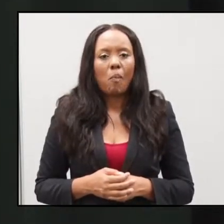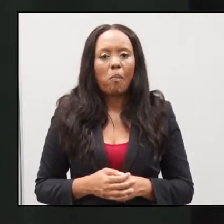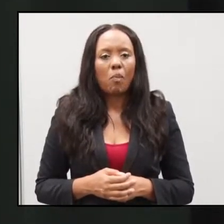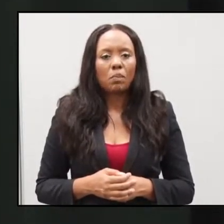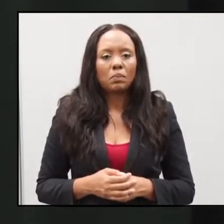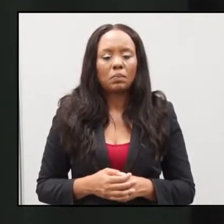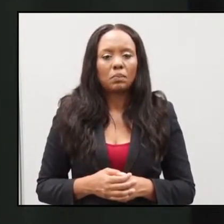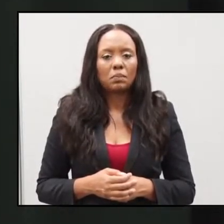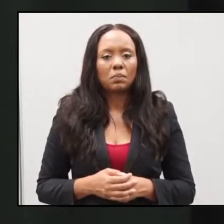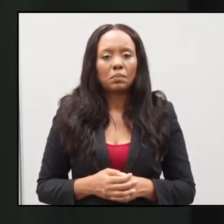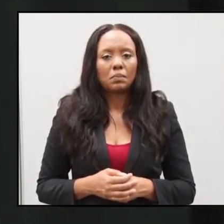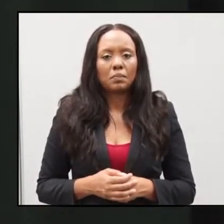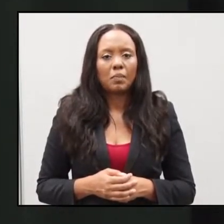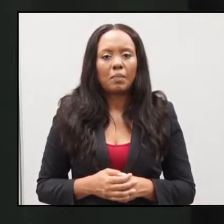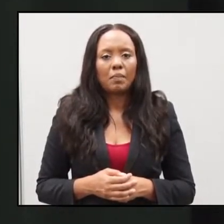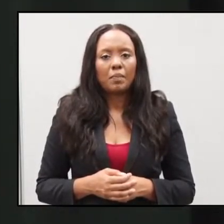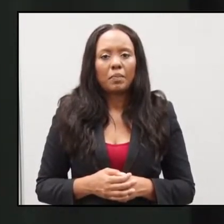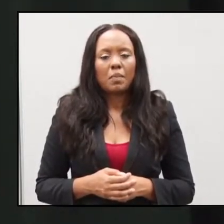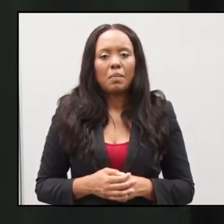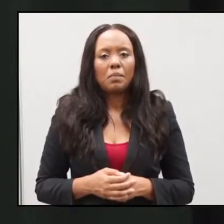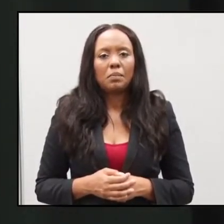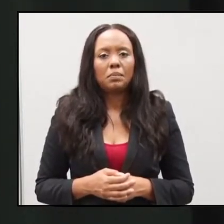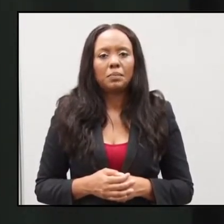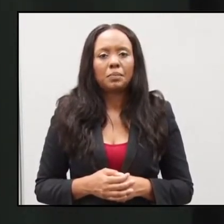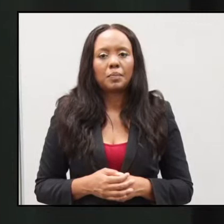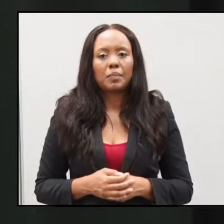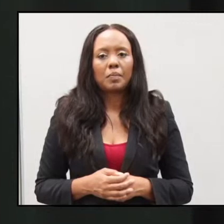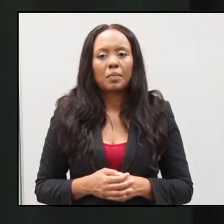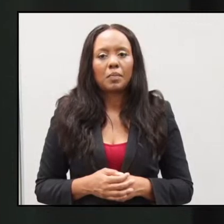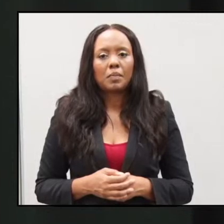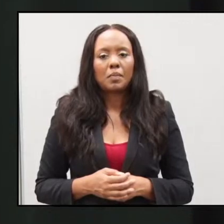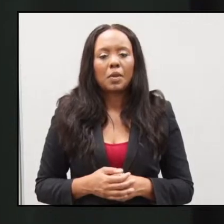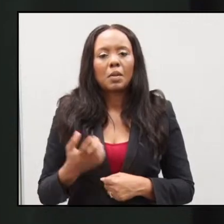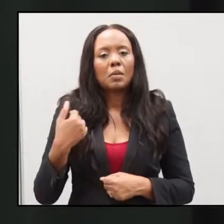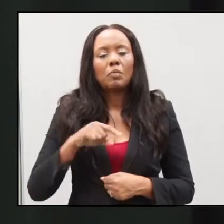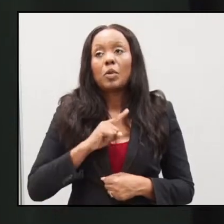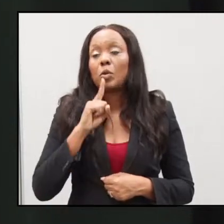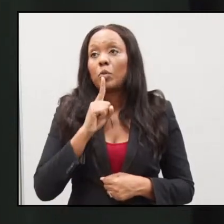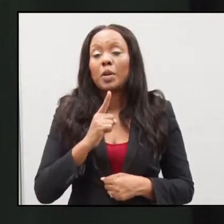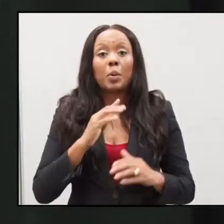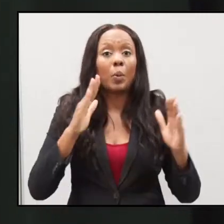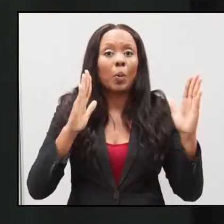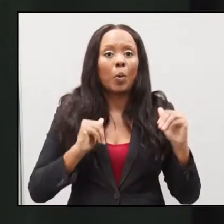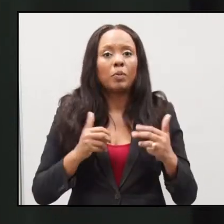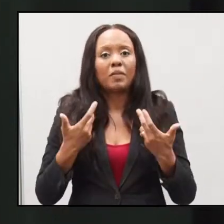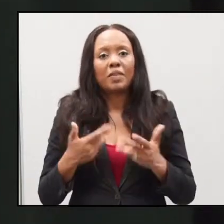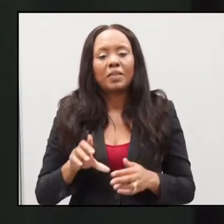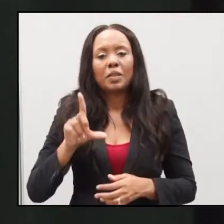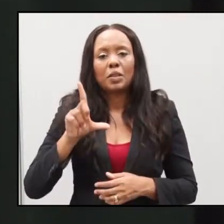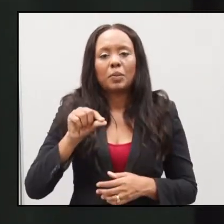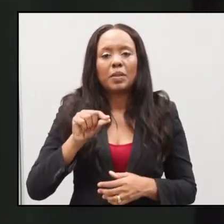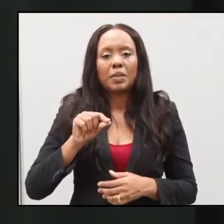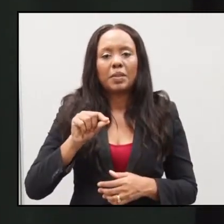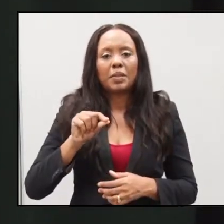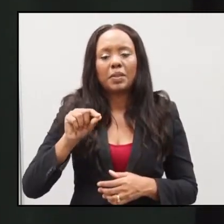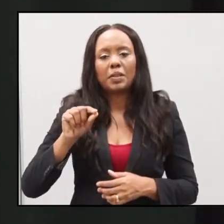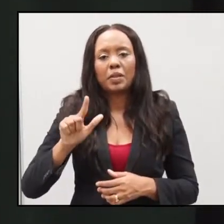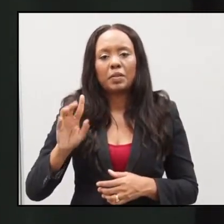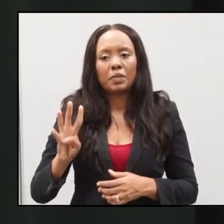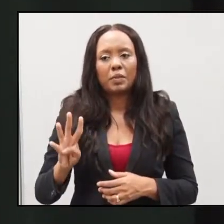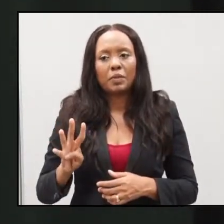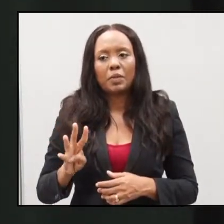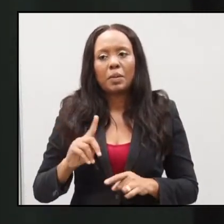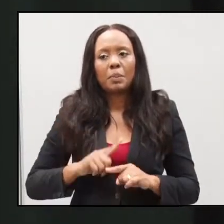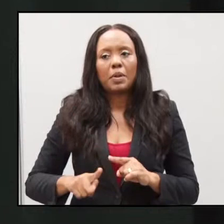We would love to have it completed by 2024, but at the very latest we are trying for